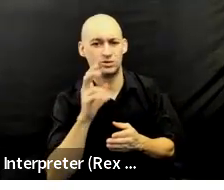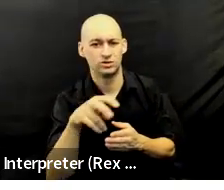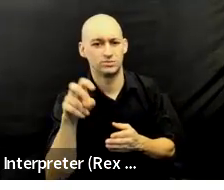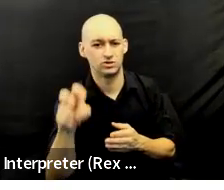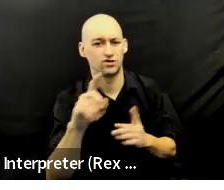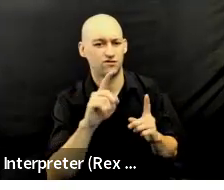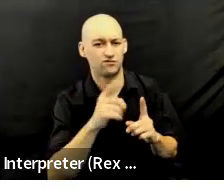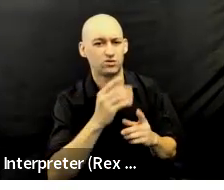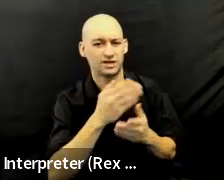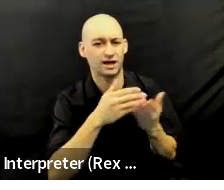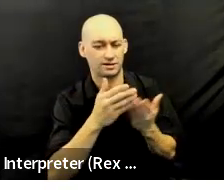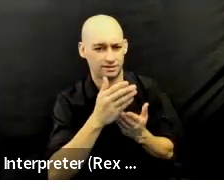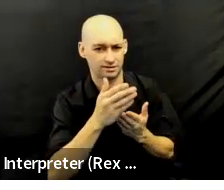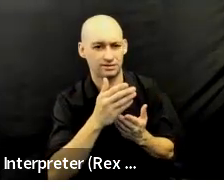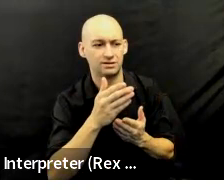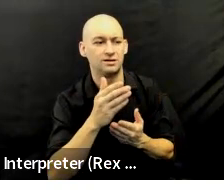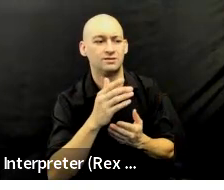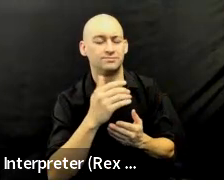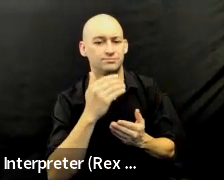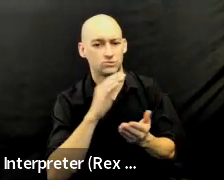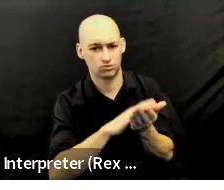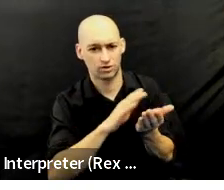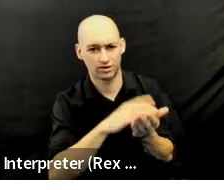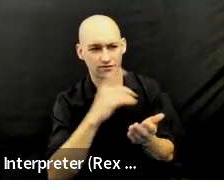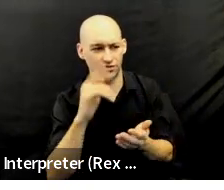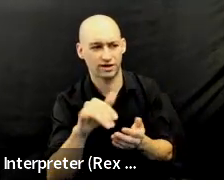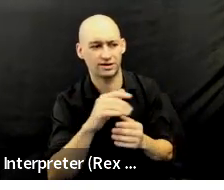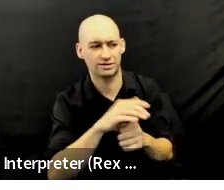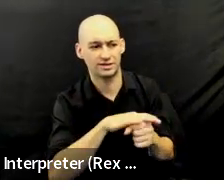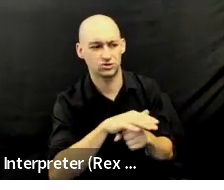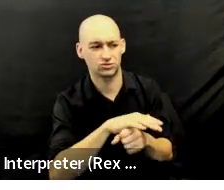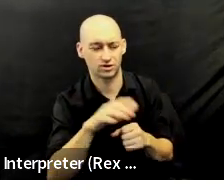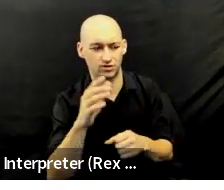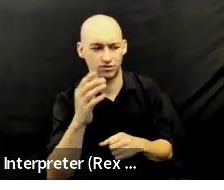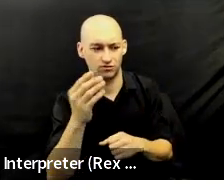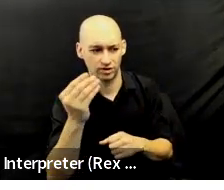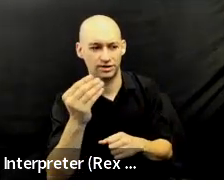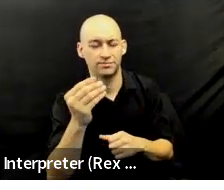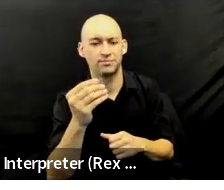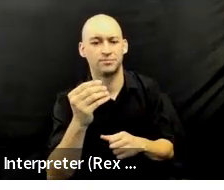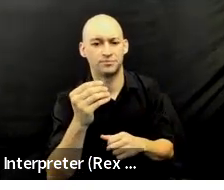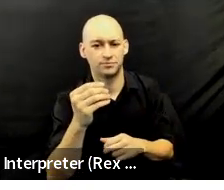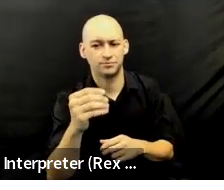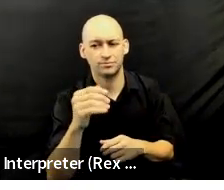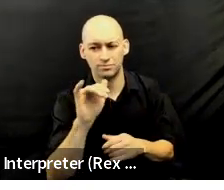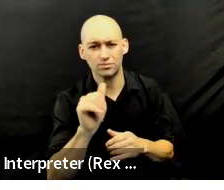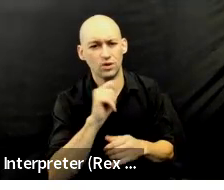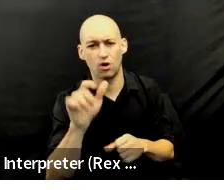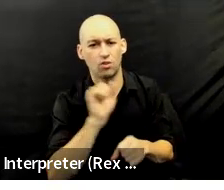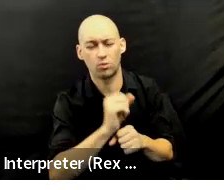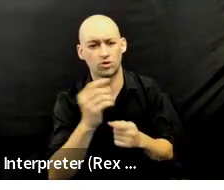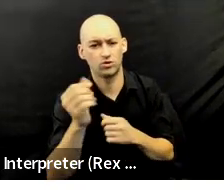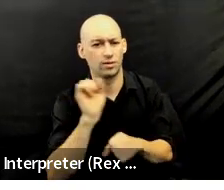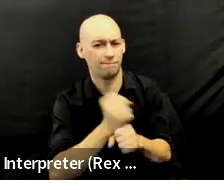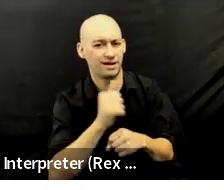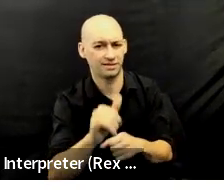firsthand. So again, credit and kudos to the District 4 team for all the work that they did to make that happen. I know that was an